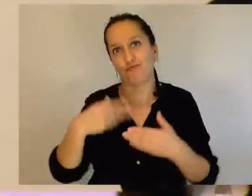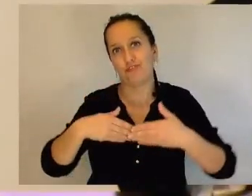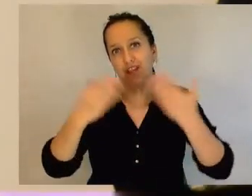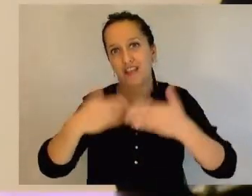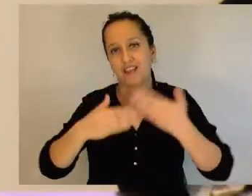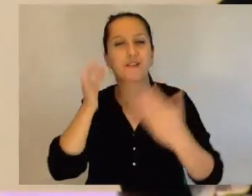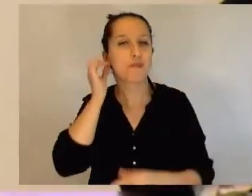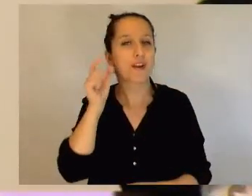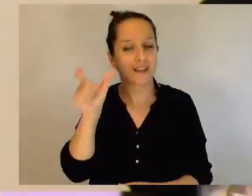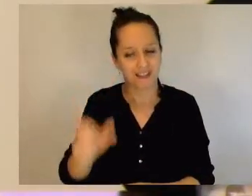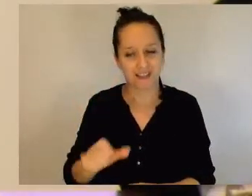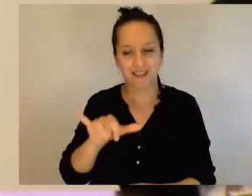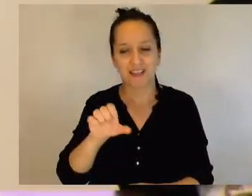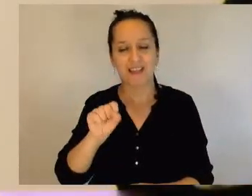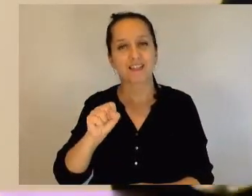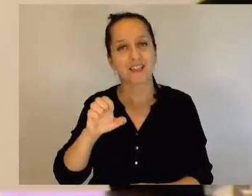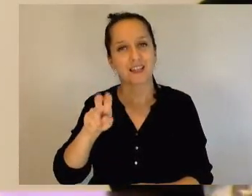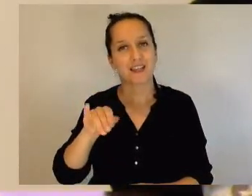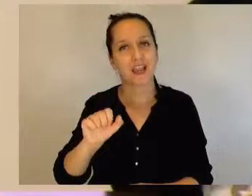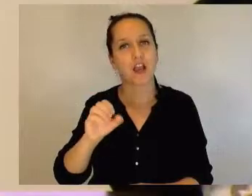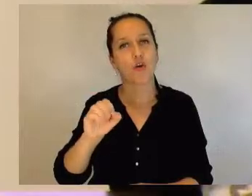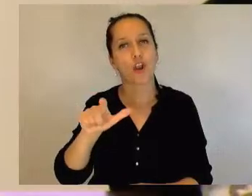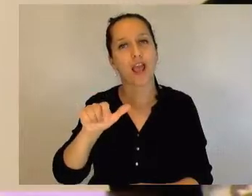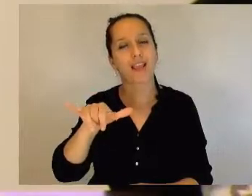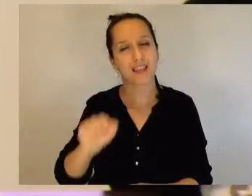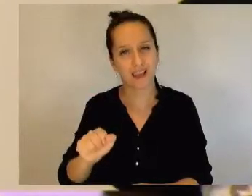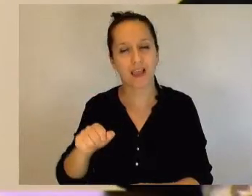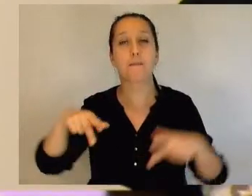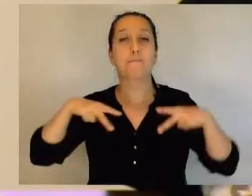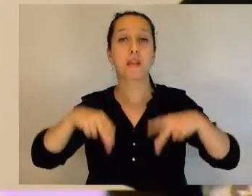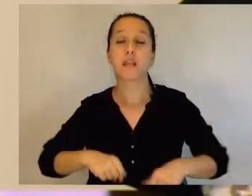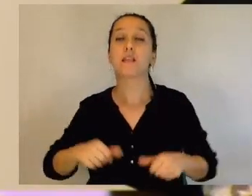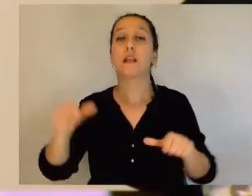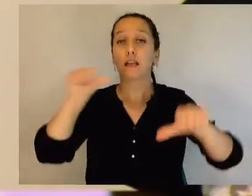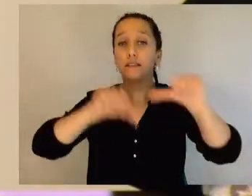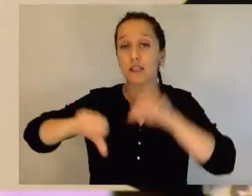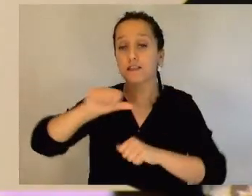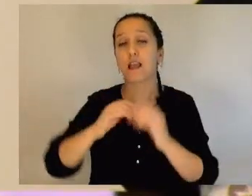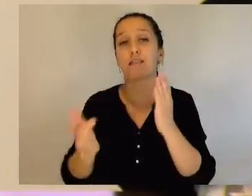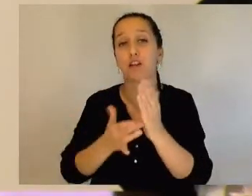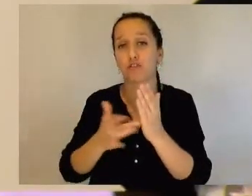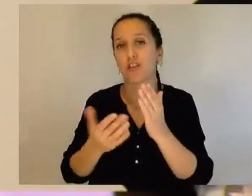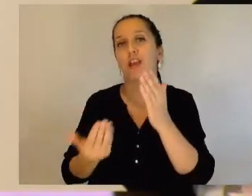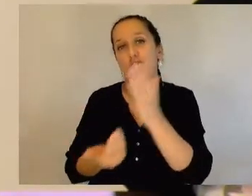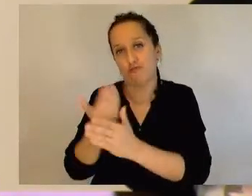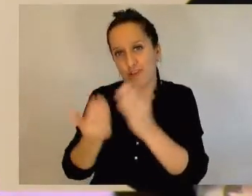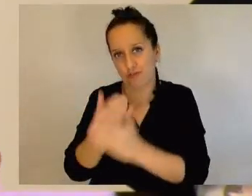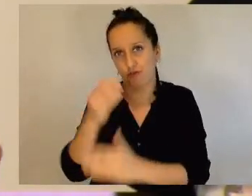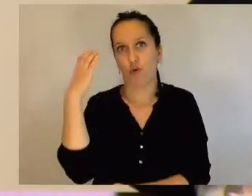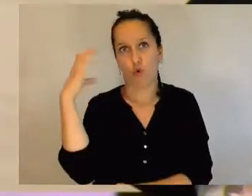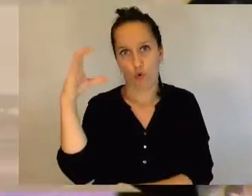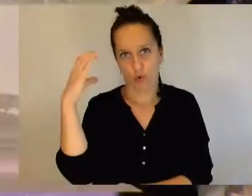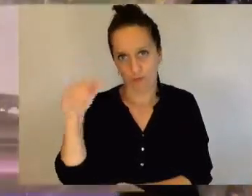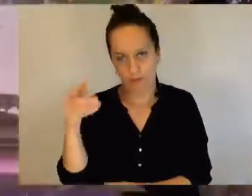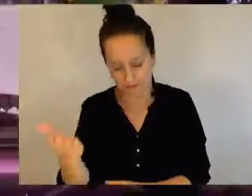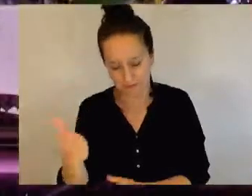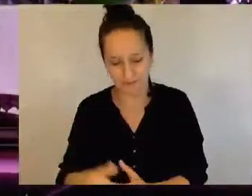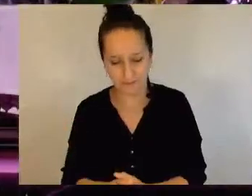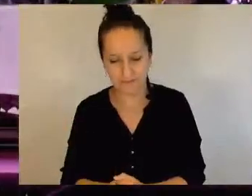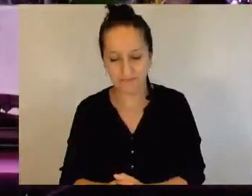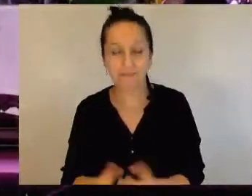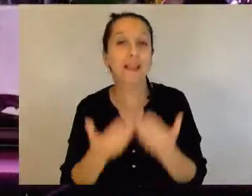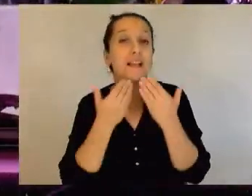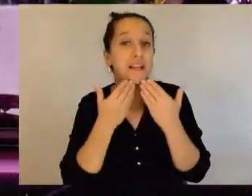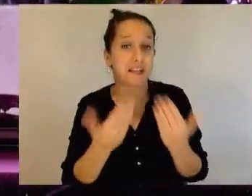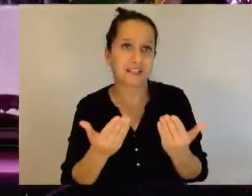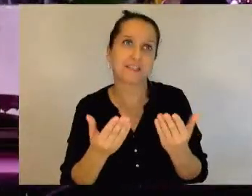this conference, Yesenia Olaya, the Minister of Science, Technology, and Innovation of Colombia. Thank you very much